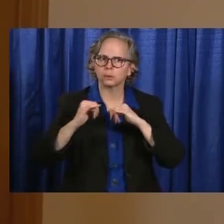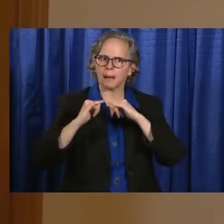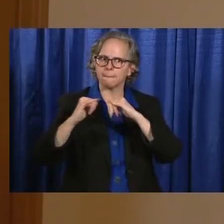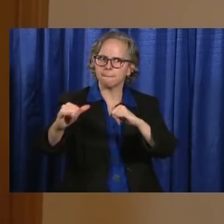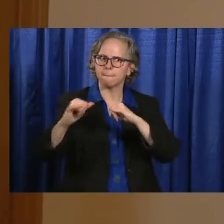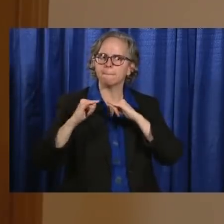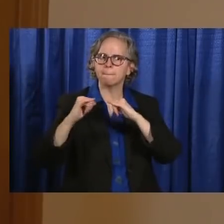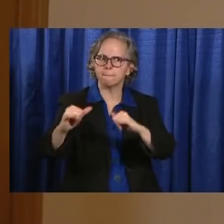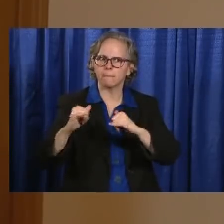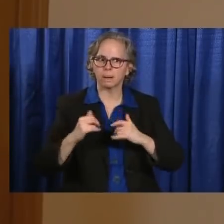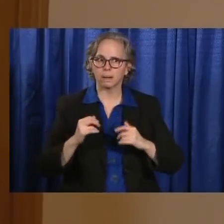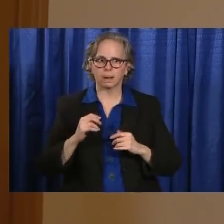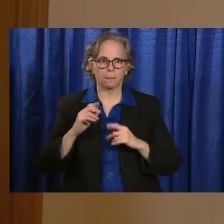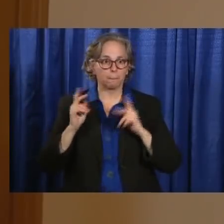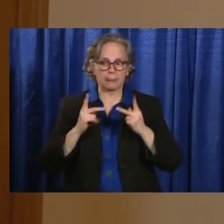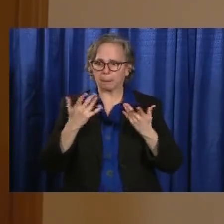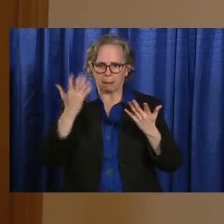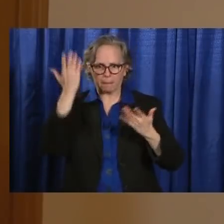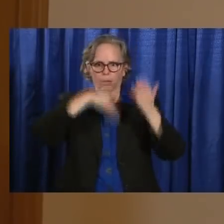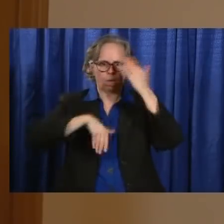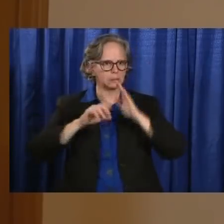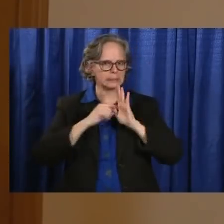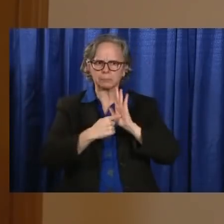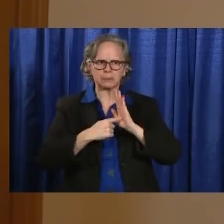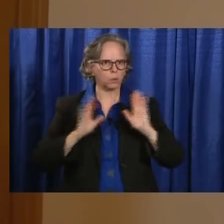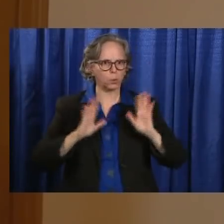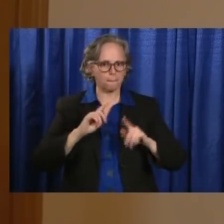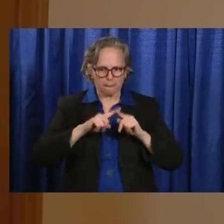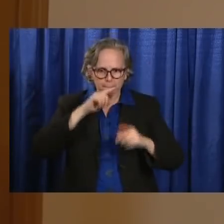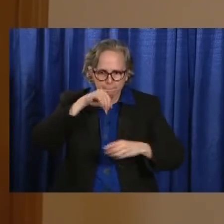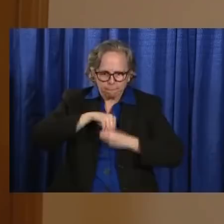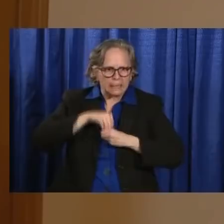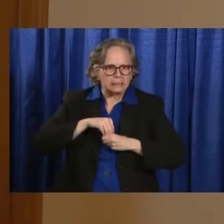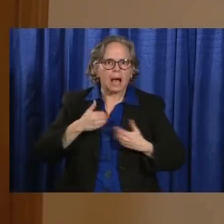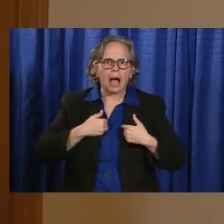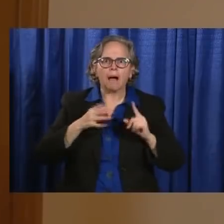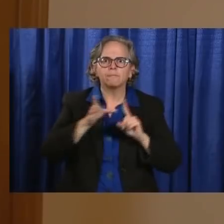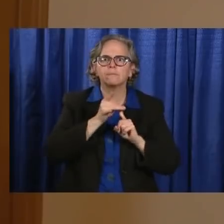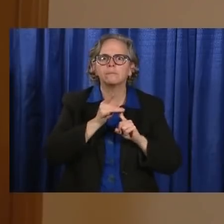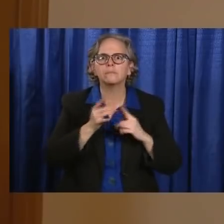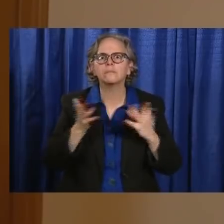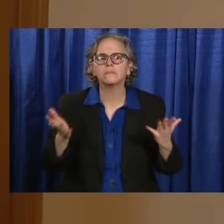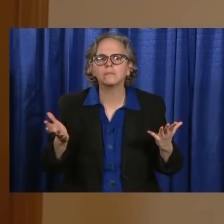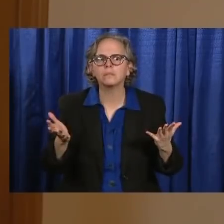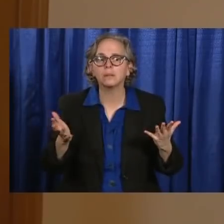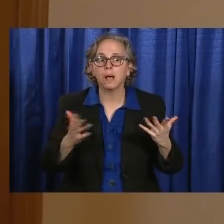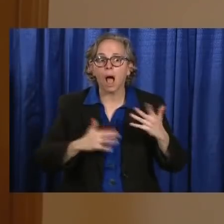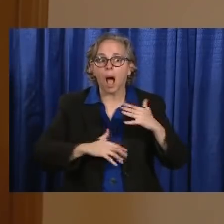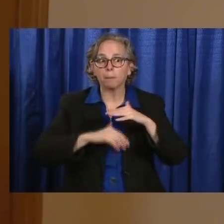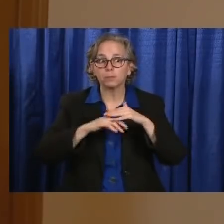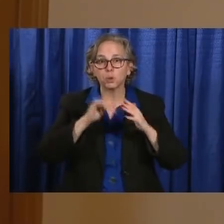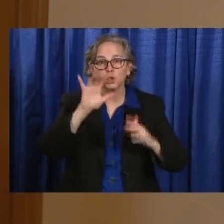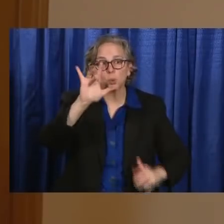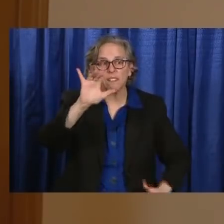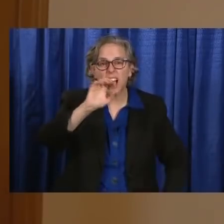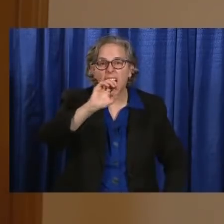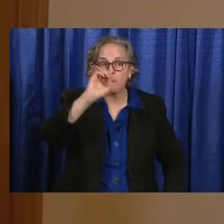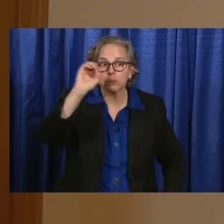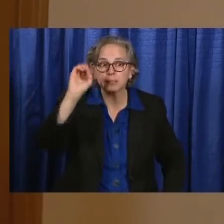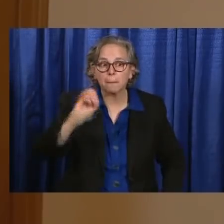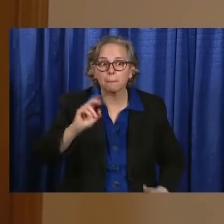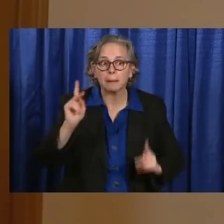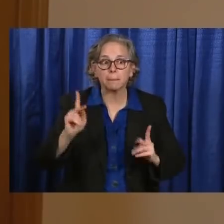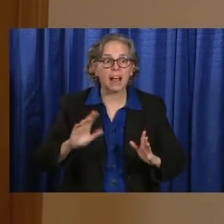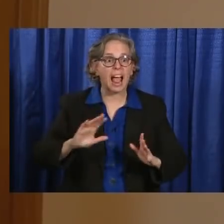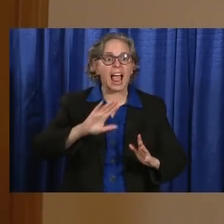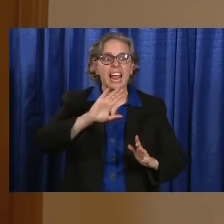been saying some studies are showing that up to 25% of people may never even know they had this. And it is that group, and